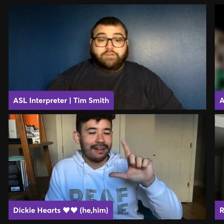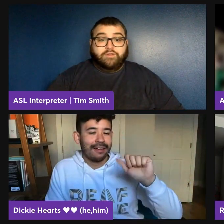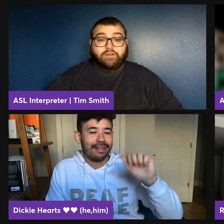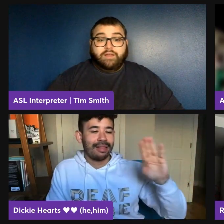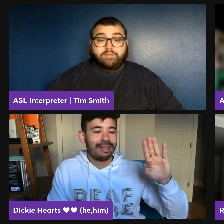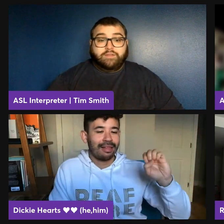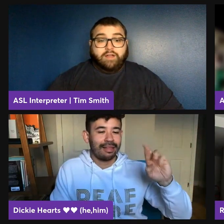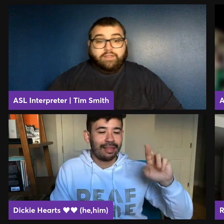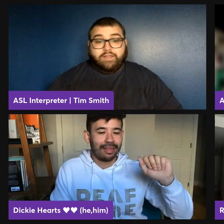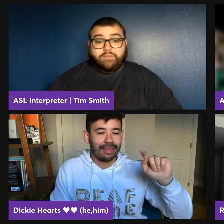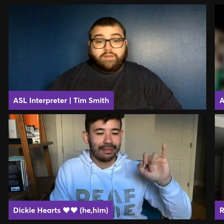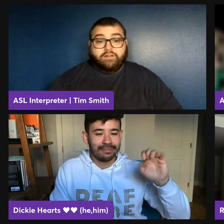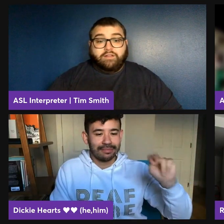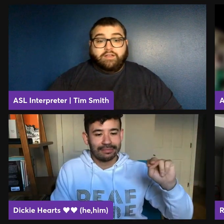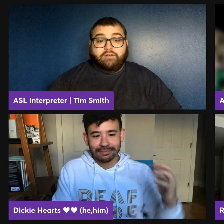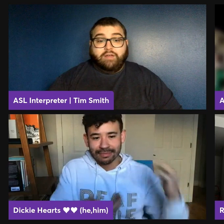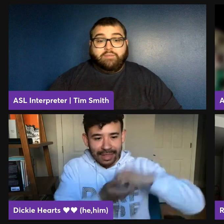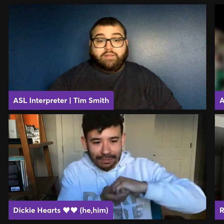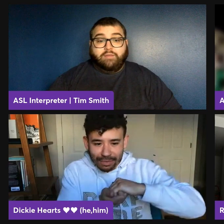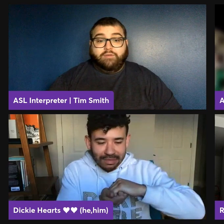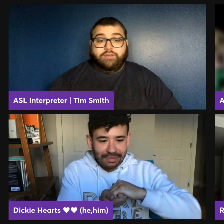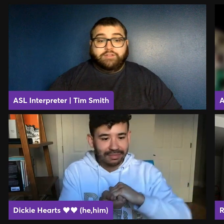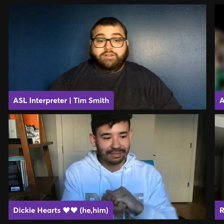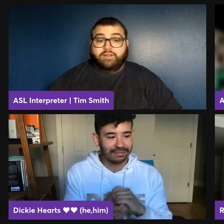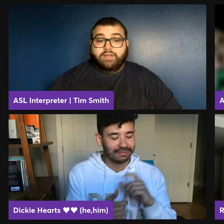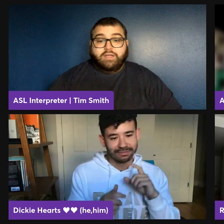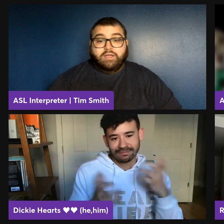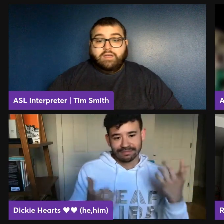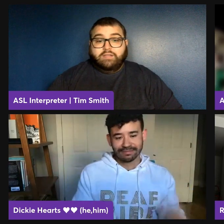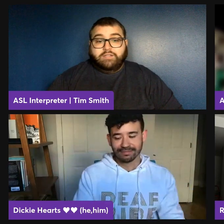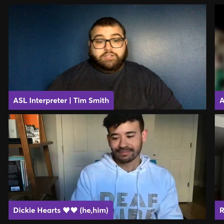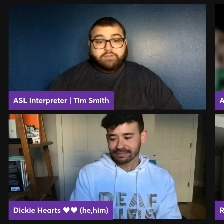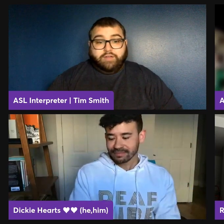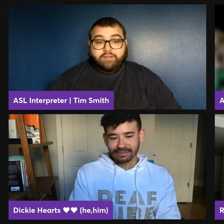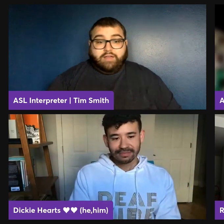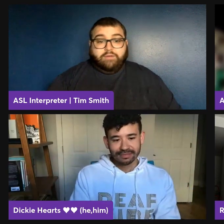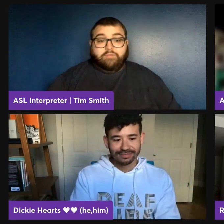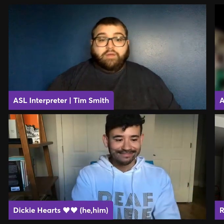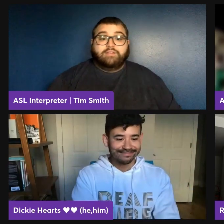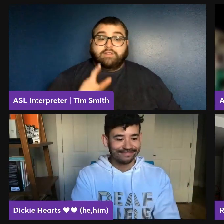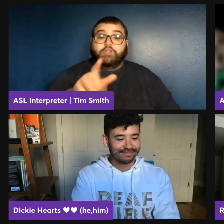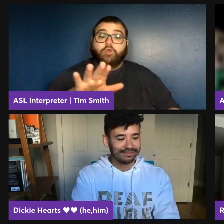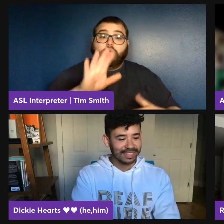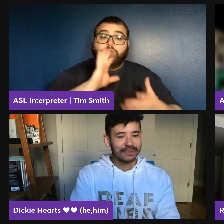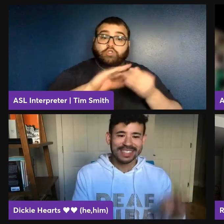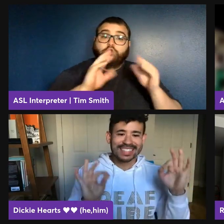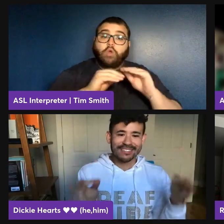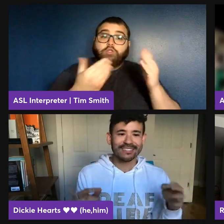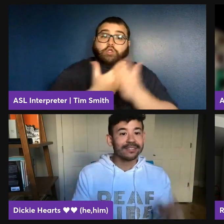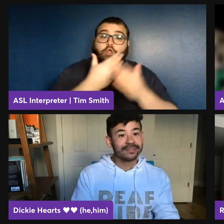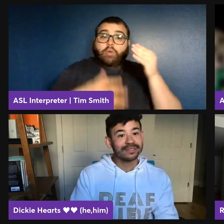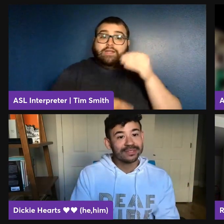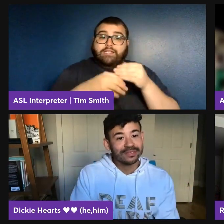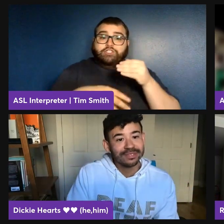collaboration so far. Yeah, I'm sorry. I think it's been a great collaboration. Such a great collaborative process.